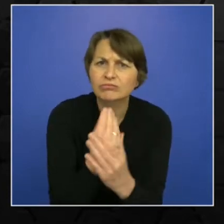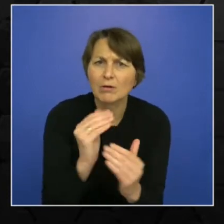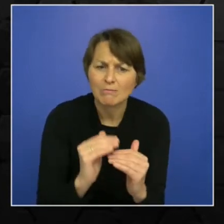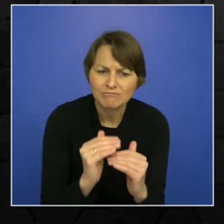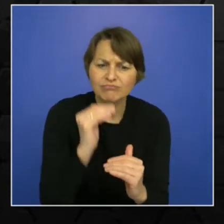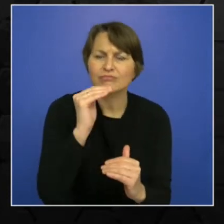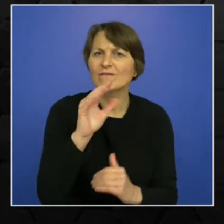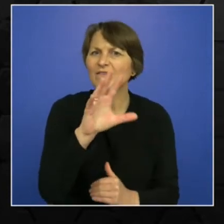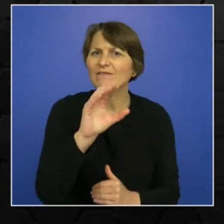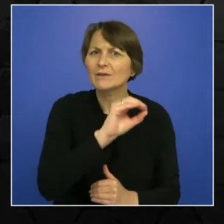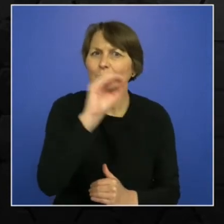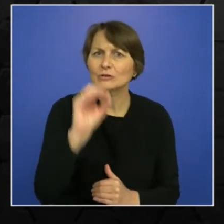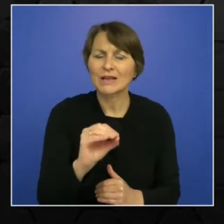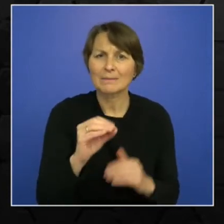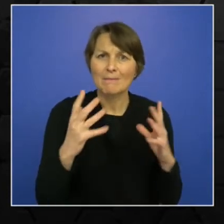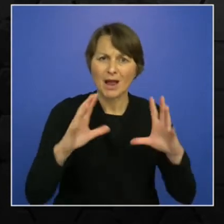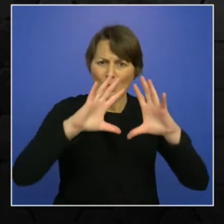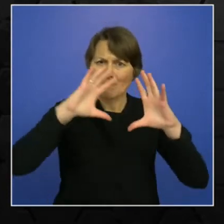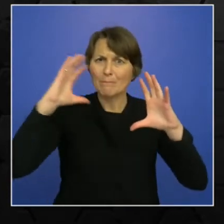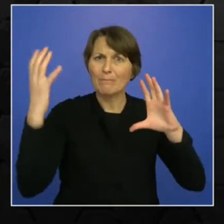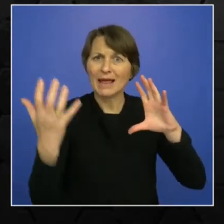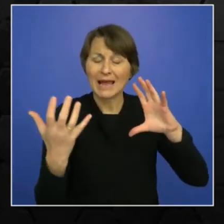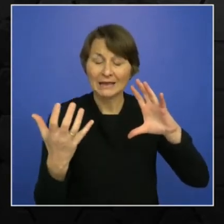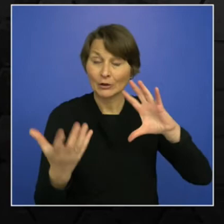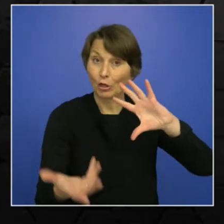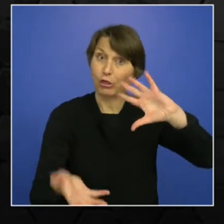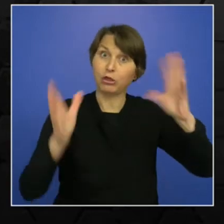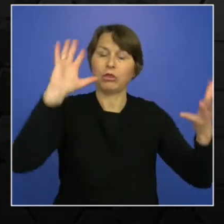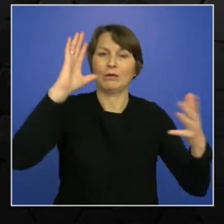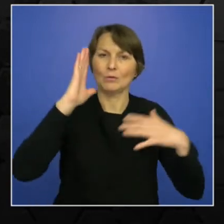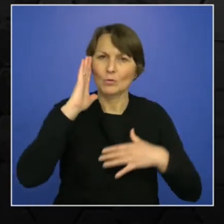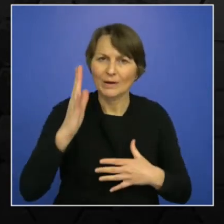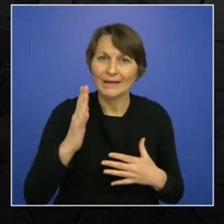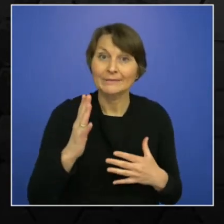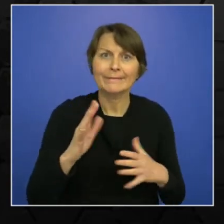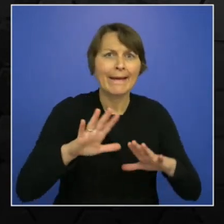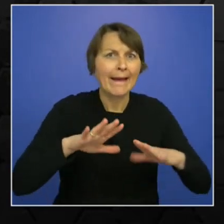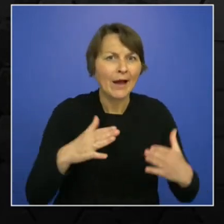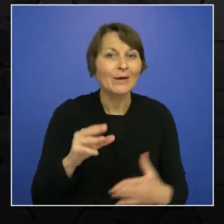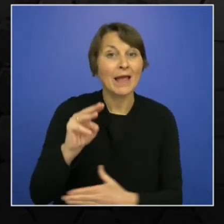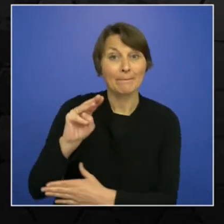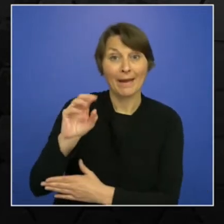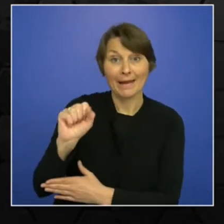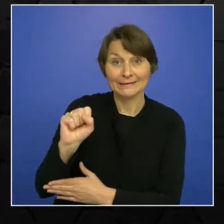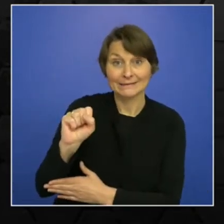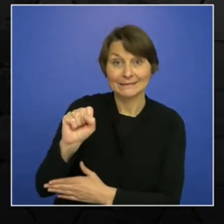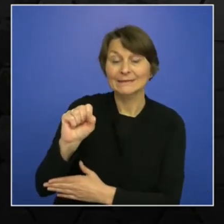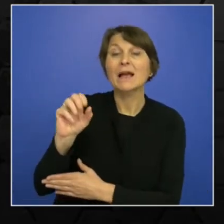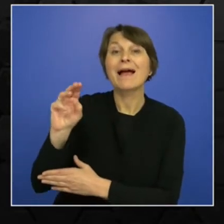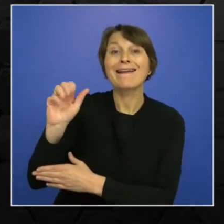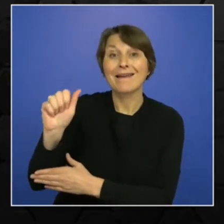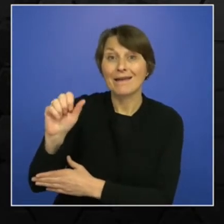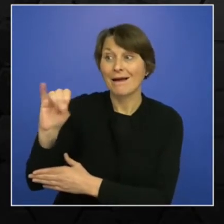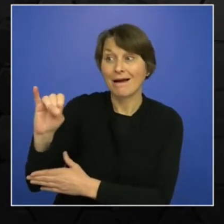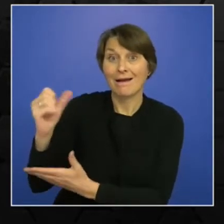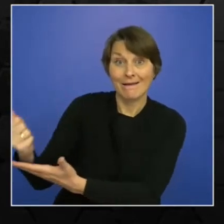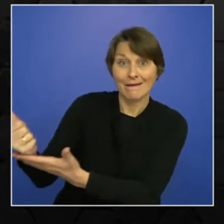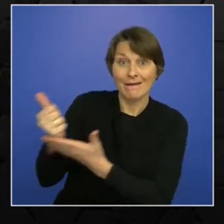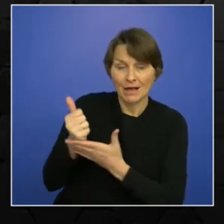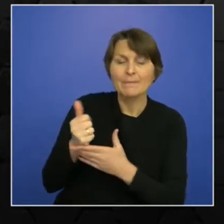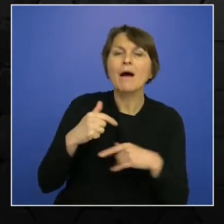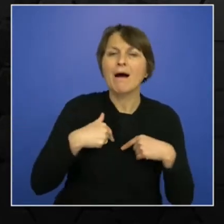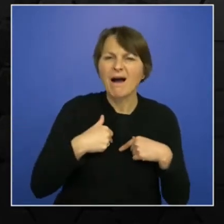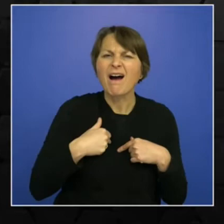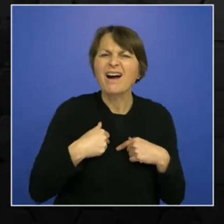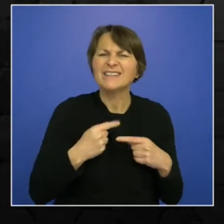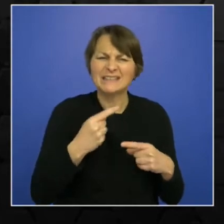the planet? Using Microsoft artificial intelligence, we can reduce waste and produce more food.